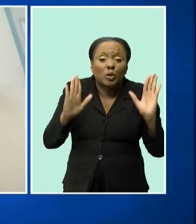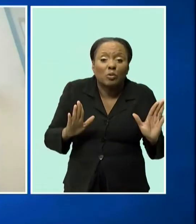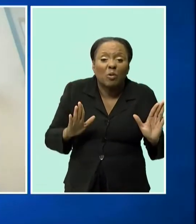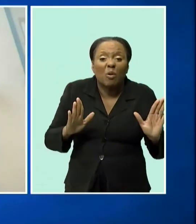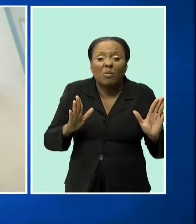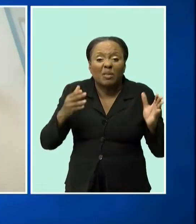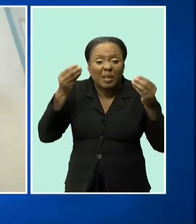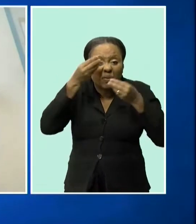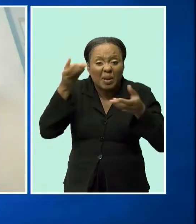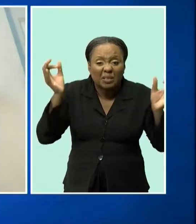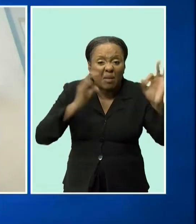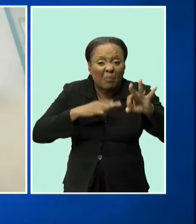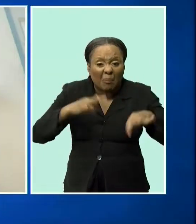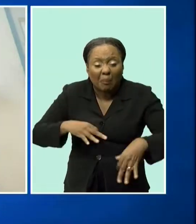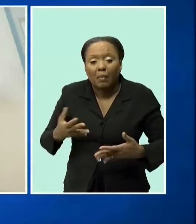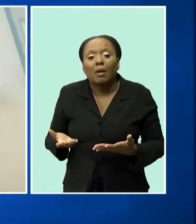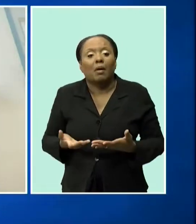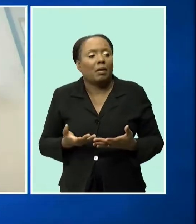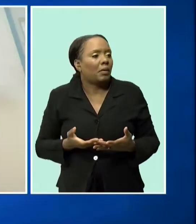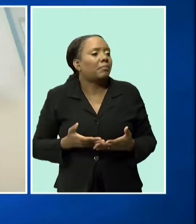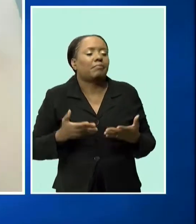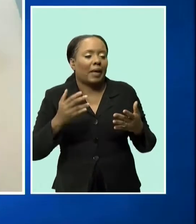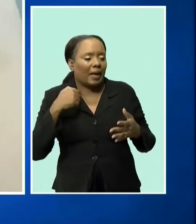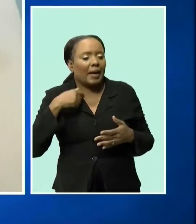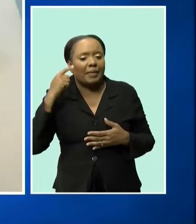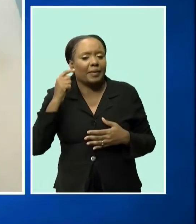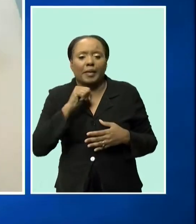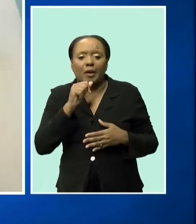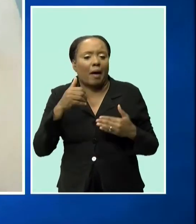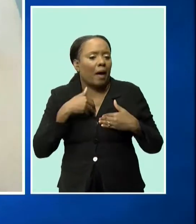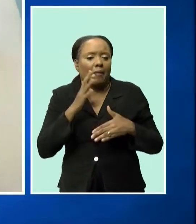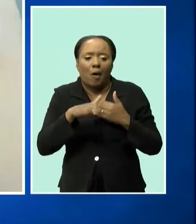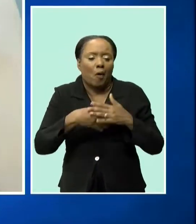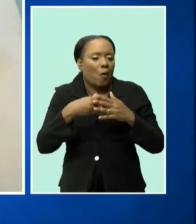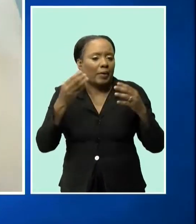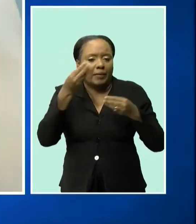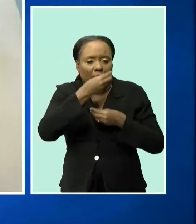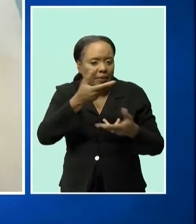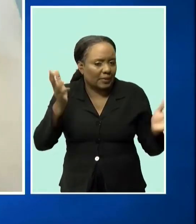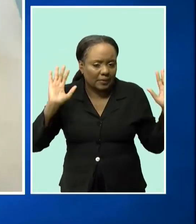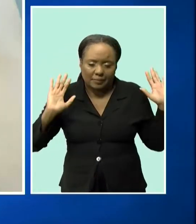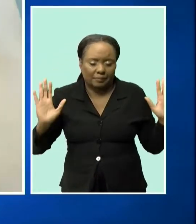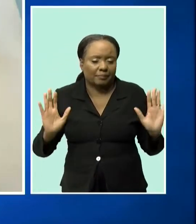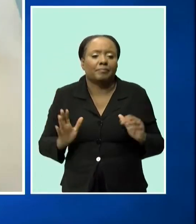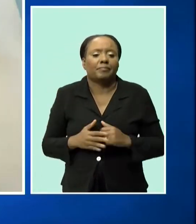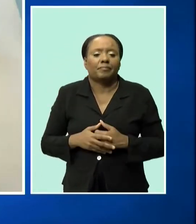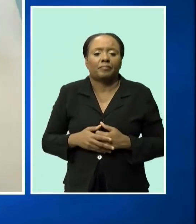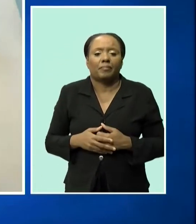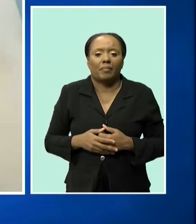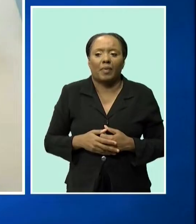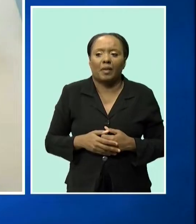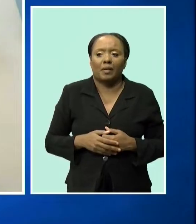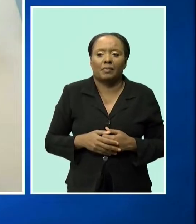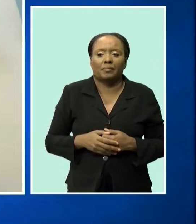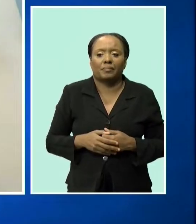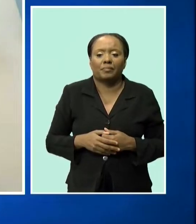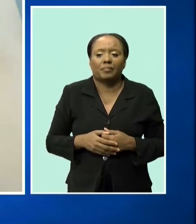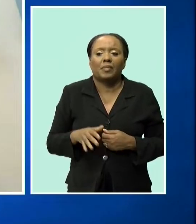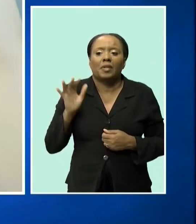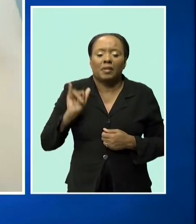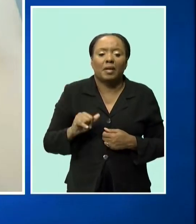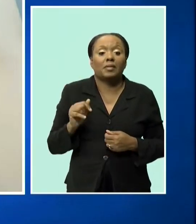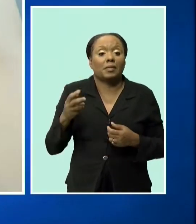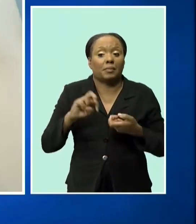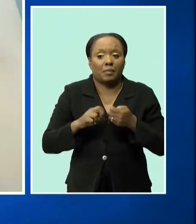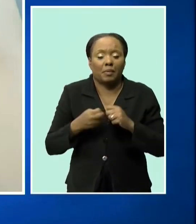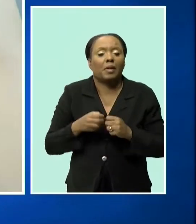have you're going all the straight across the information. country with this? Yes, they don't have all the information, and that is part of the issue, and that is why